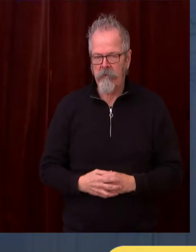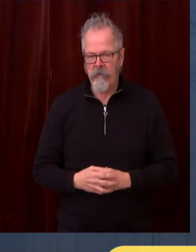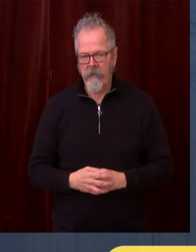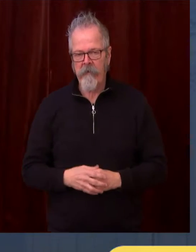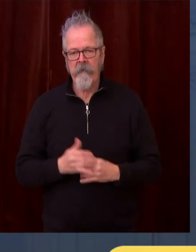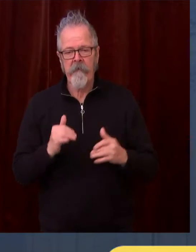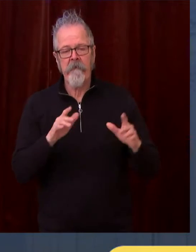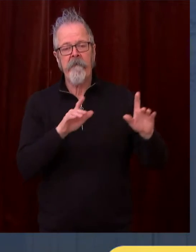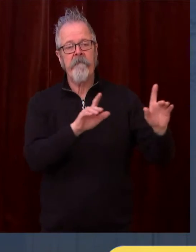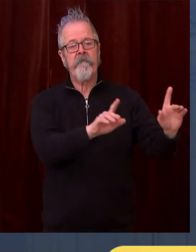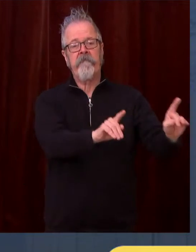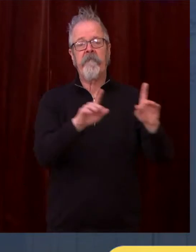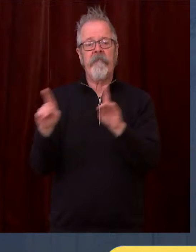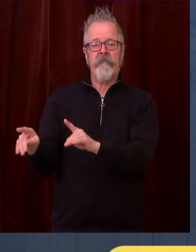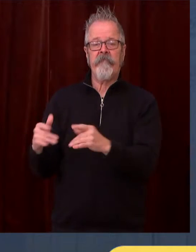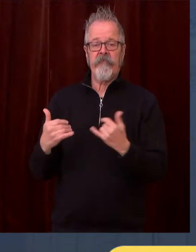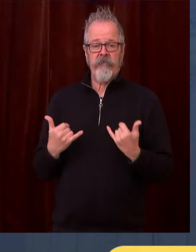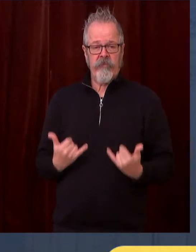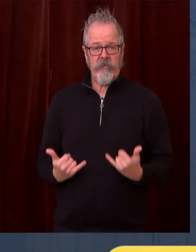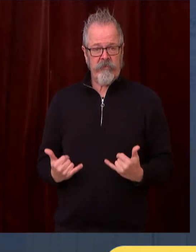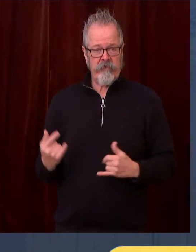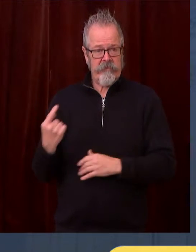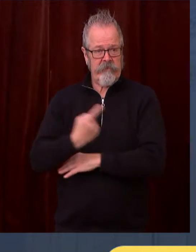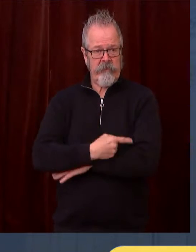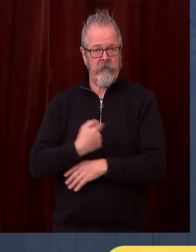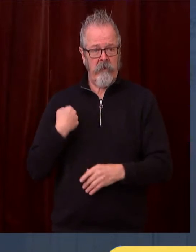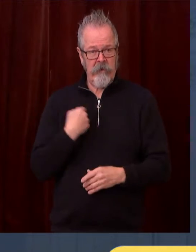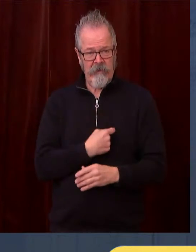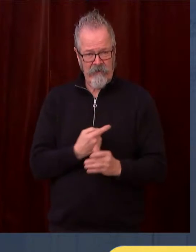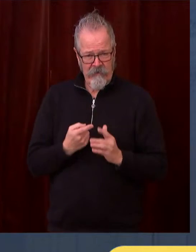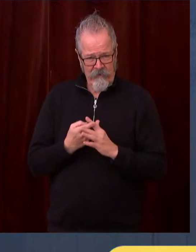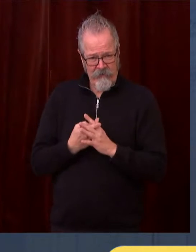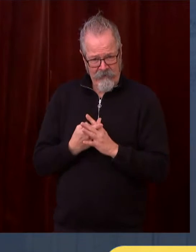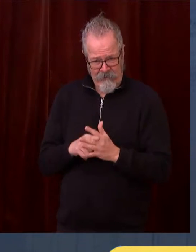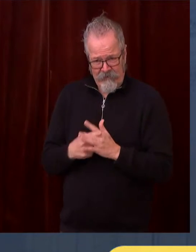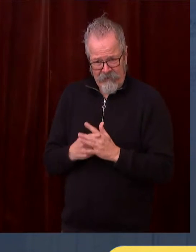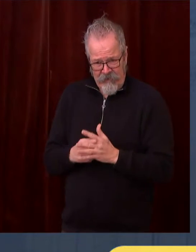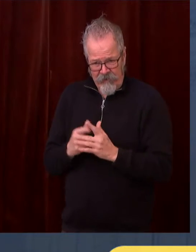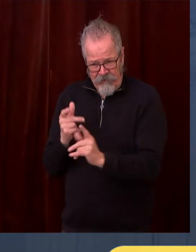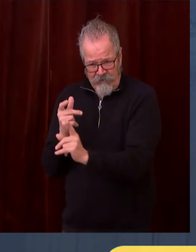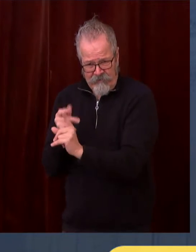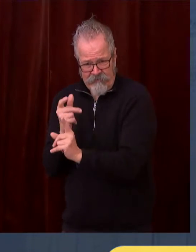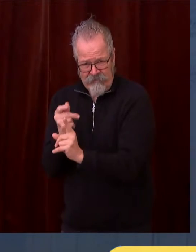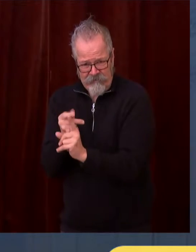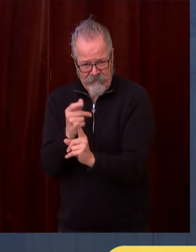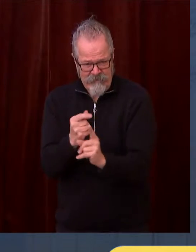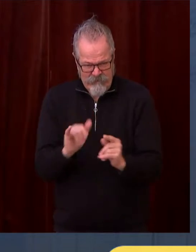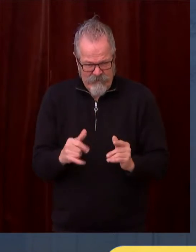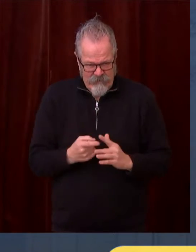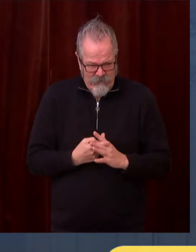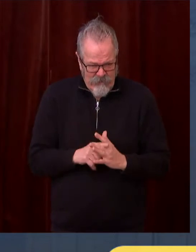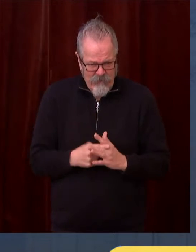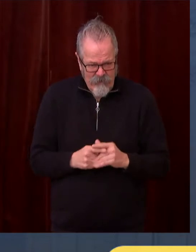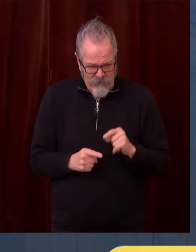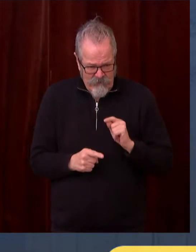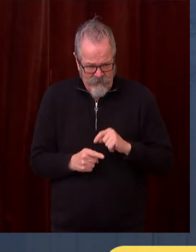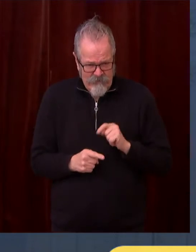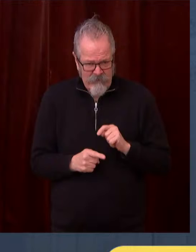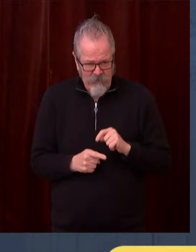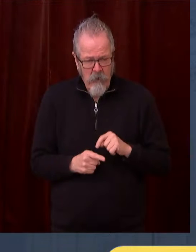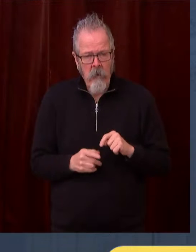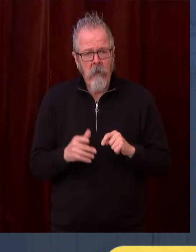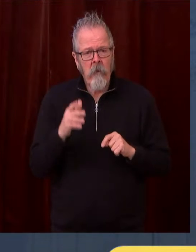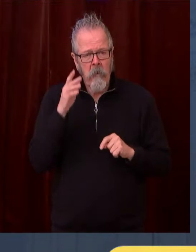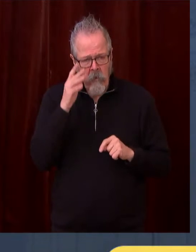to prevent death of COVID-19 and to be safe in its administration. So we now have in